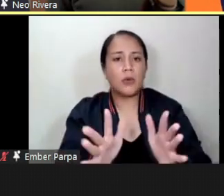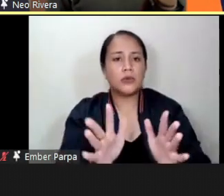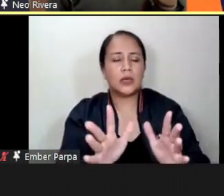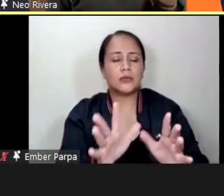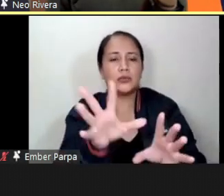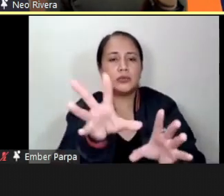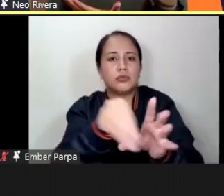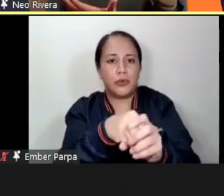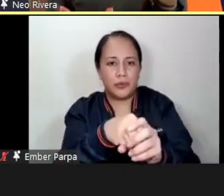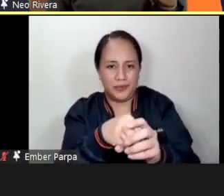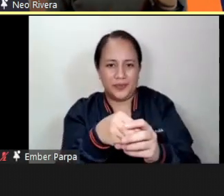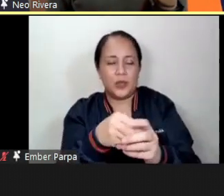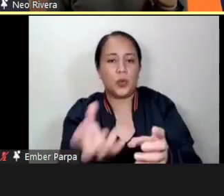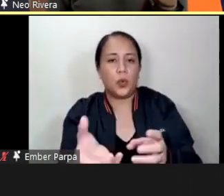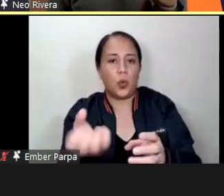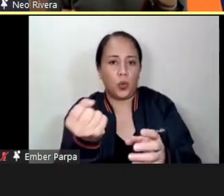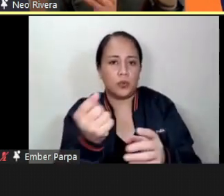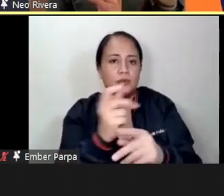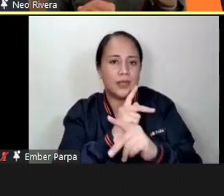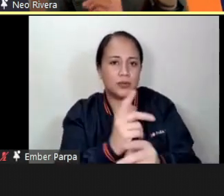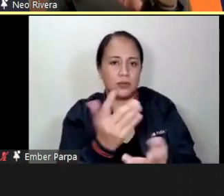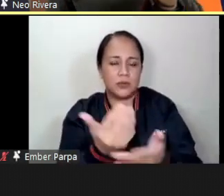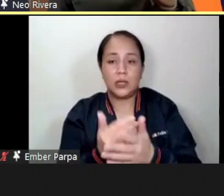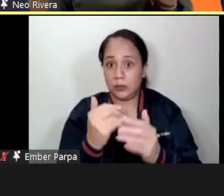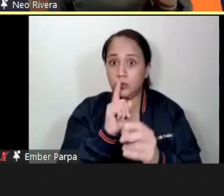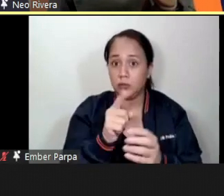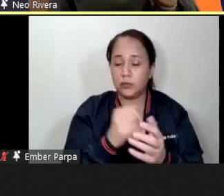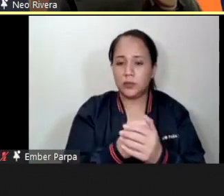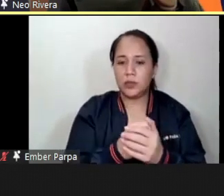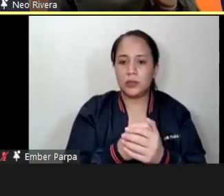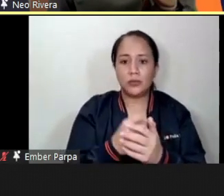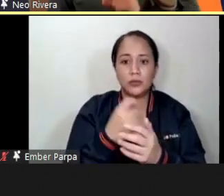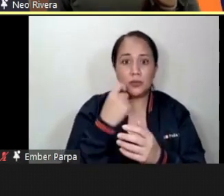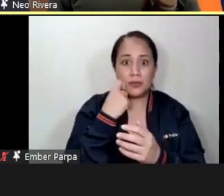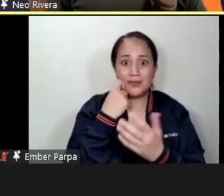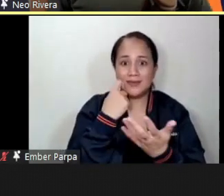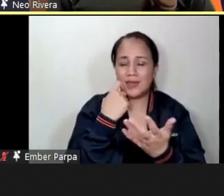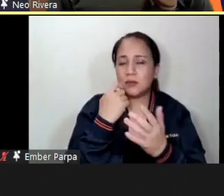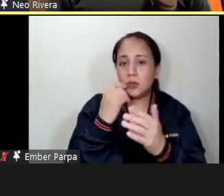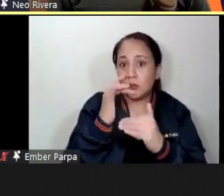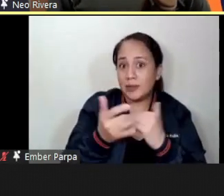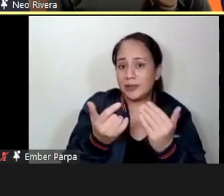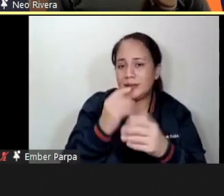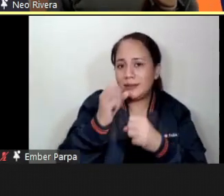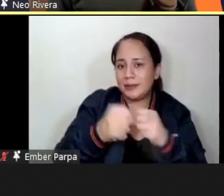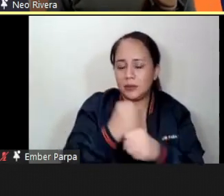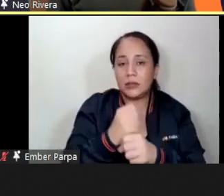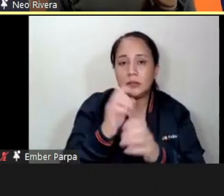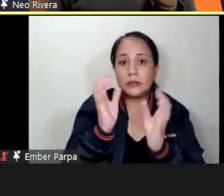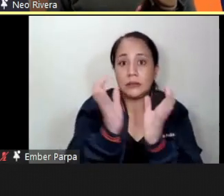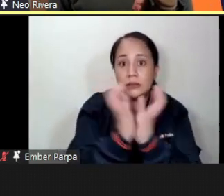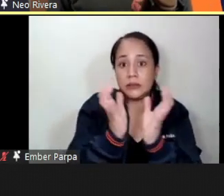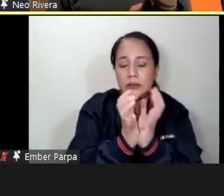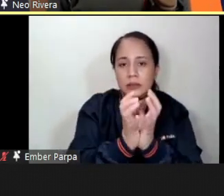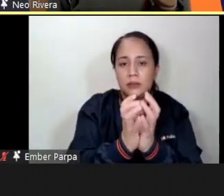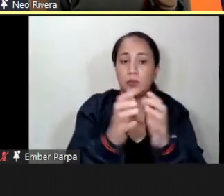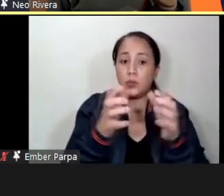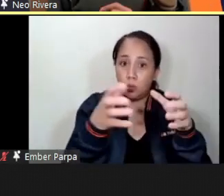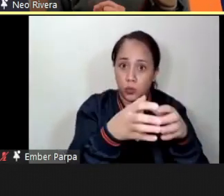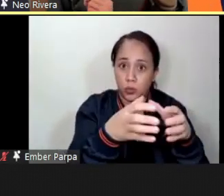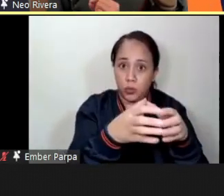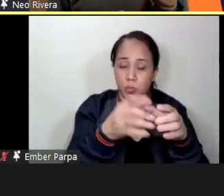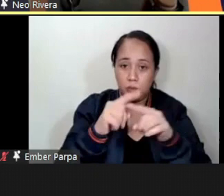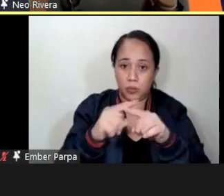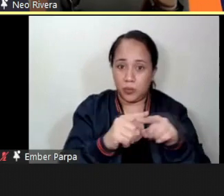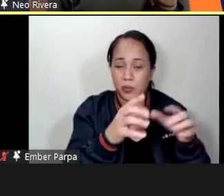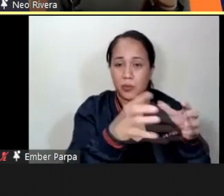take part in their own protection. And in fact, earlier this year, the DSWD Interagency Council